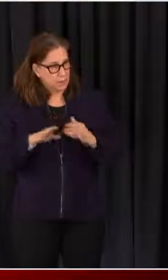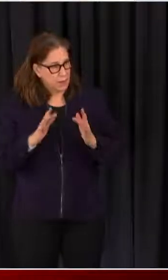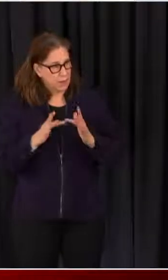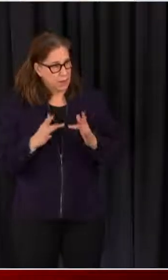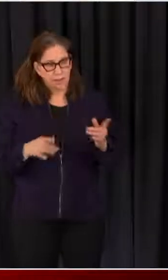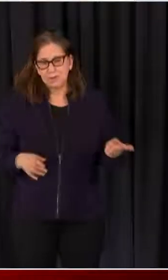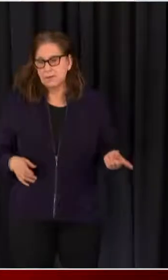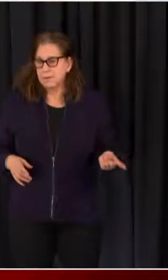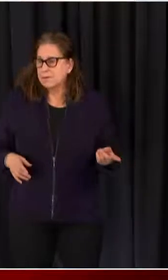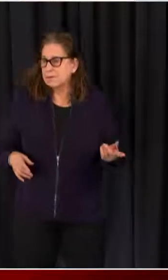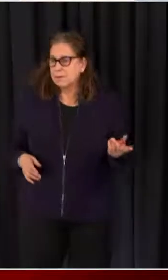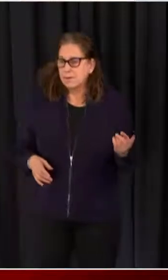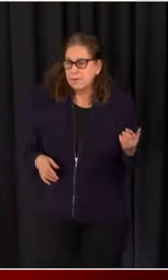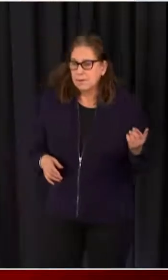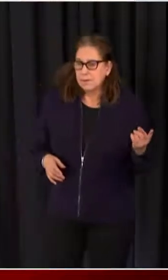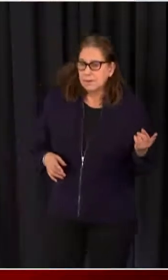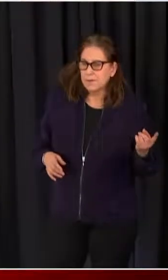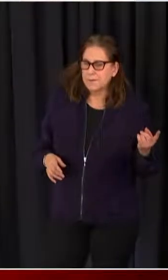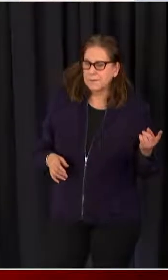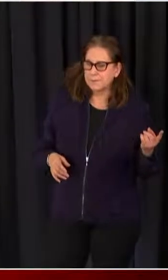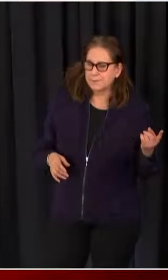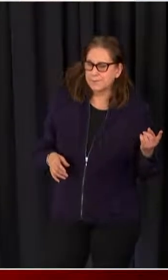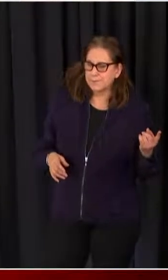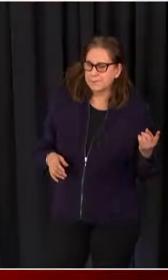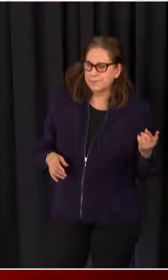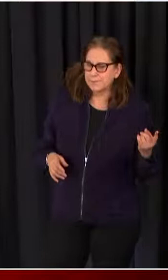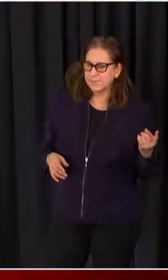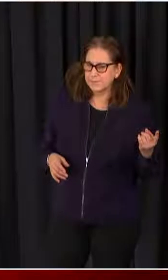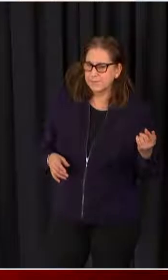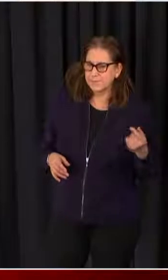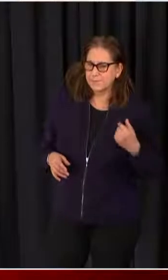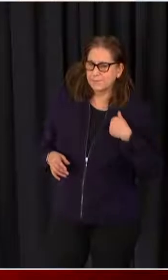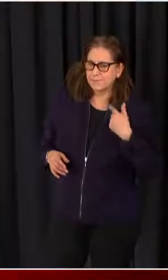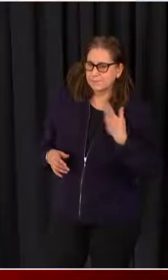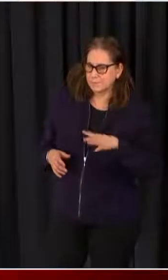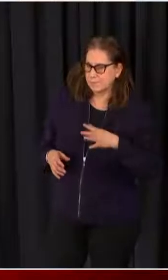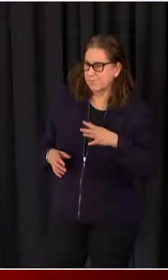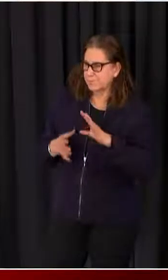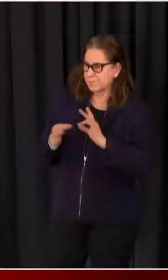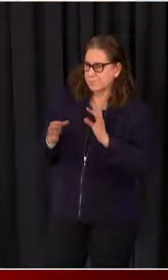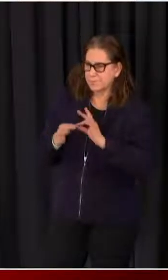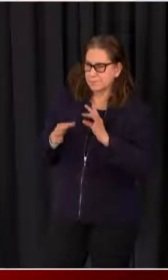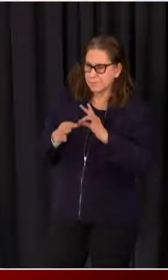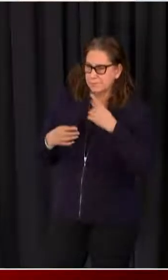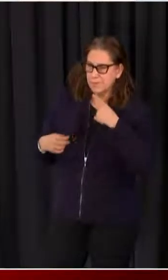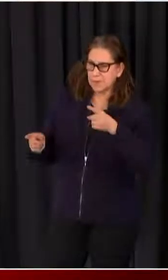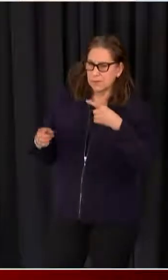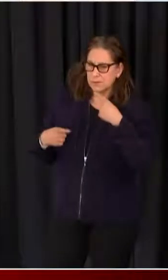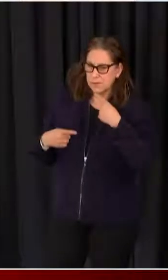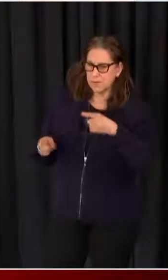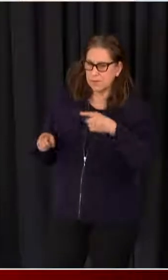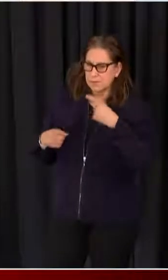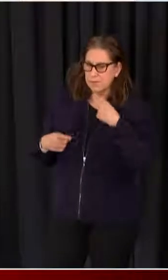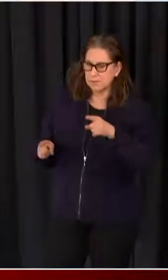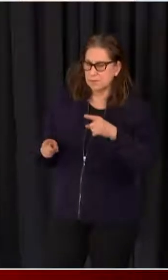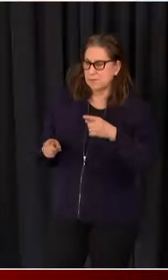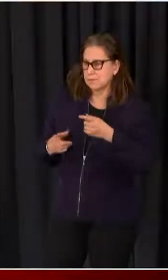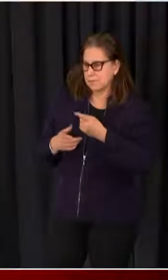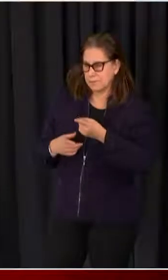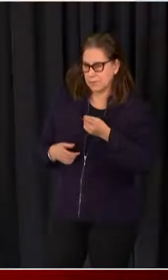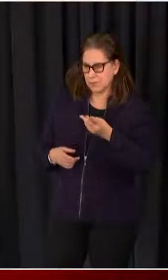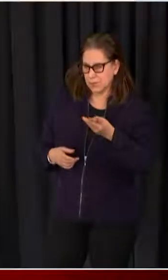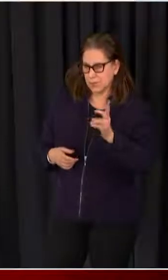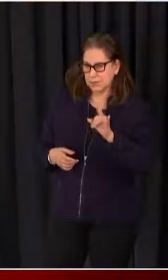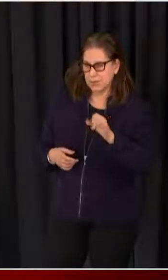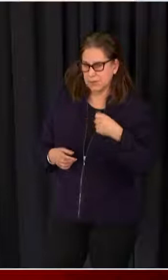addressed? Well, I would start by saying over the past few days, we've taken a look at every single error message that you could possibly receive on the